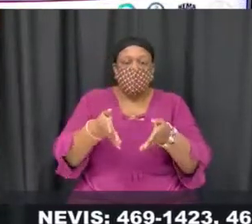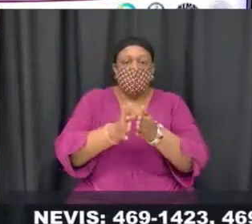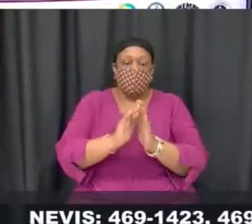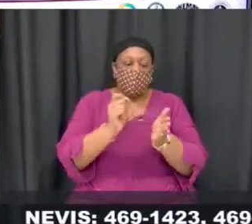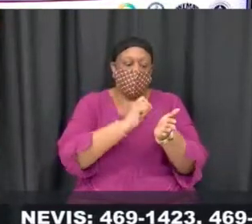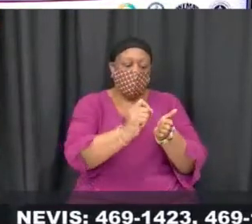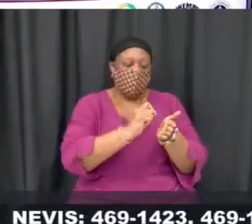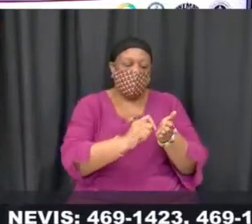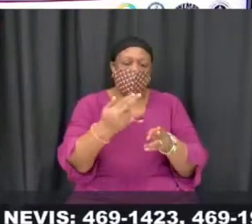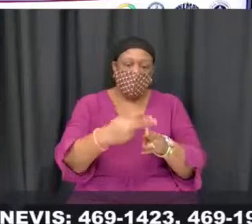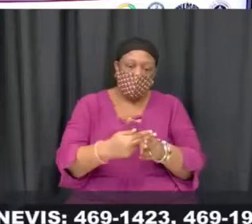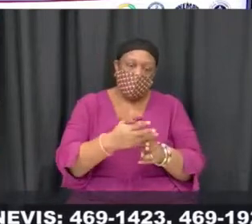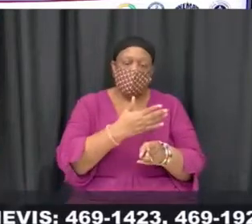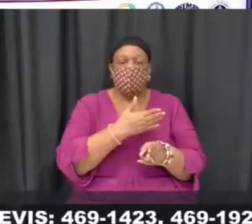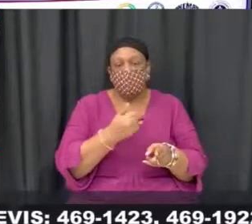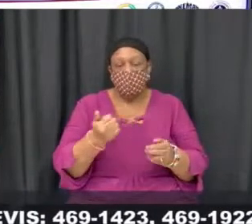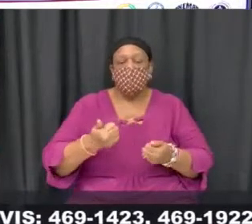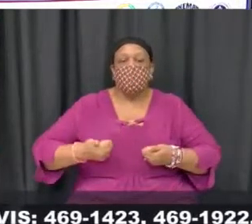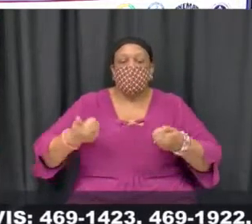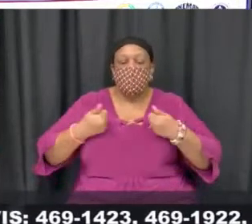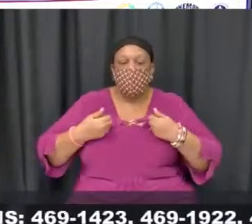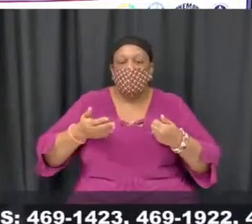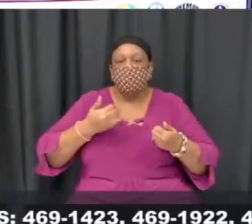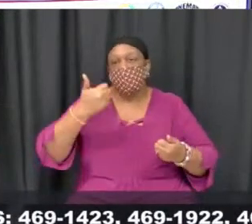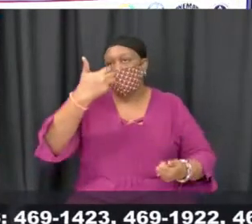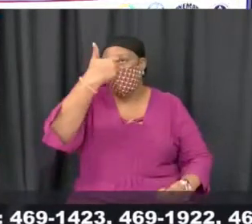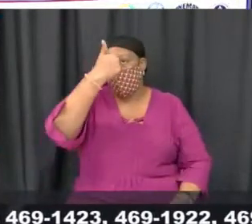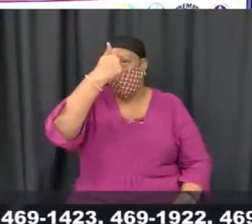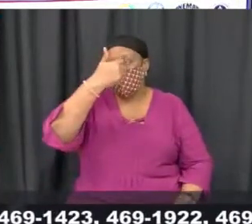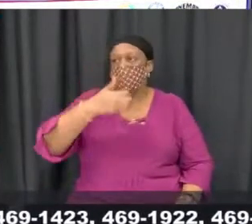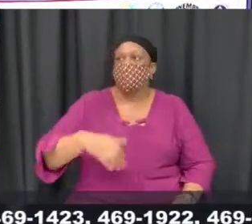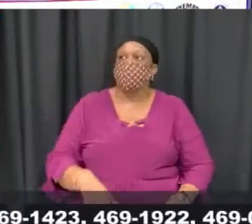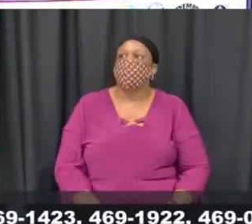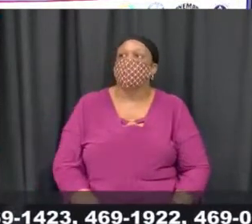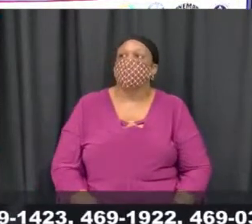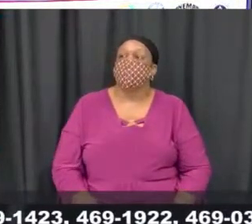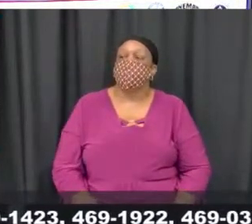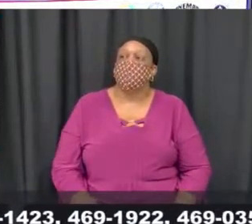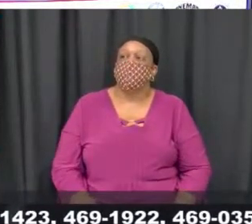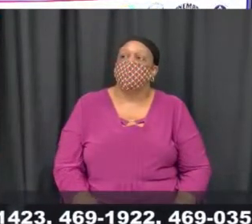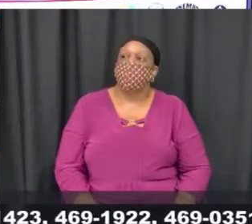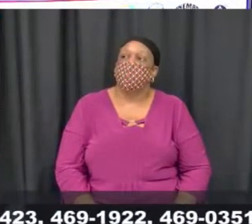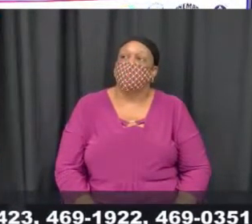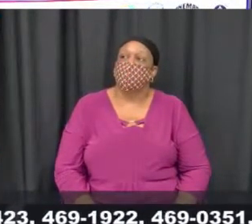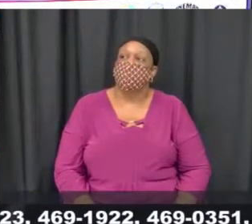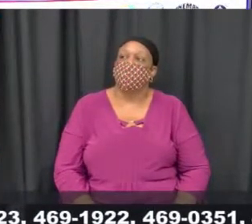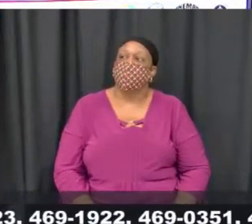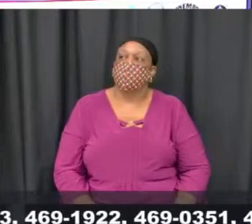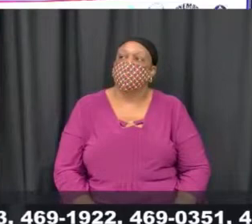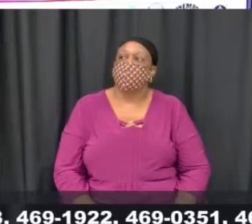In the recording of the, well, first of all, the persons who are at the supermarket